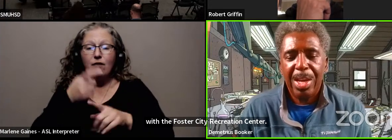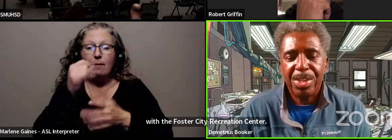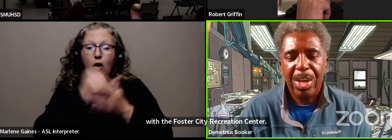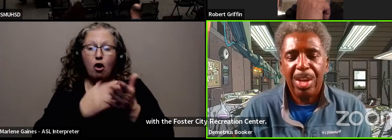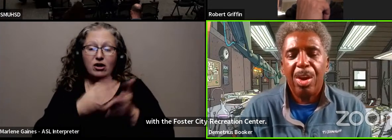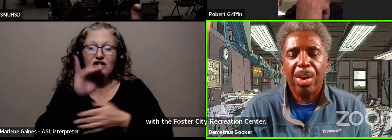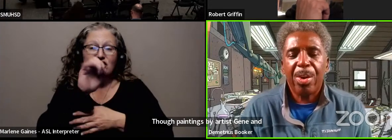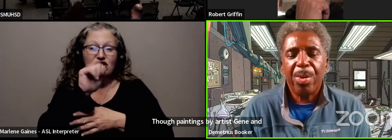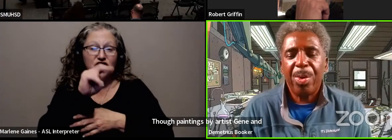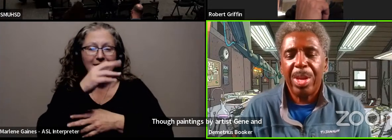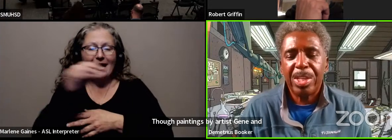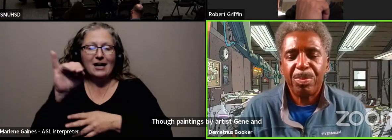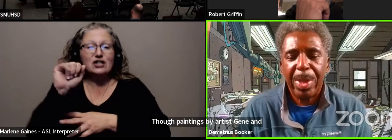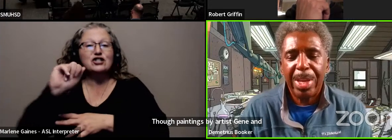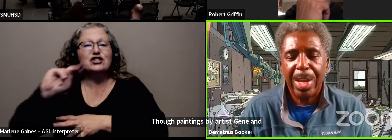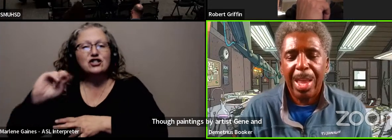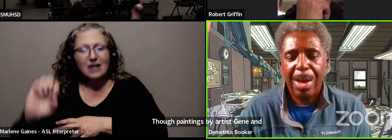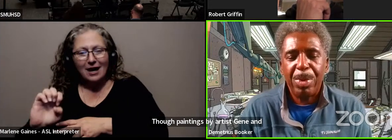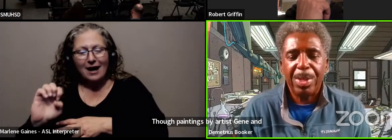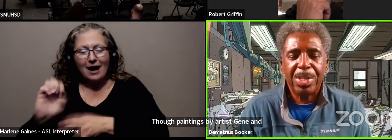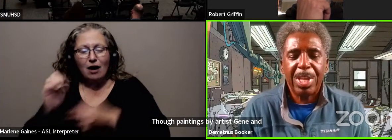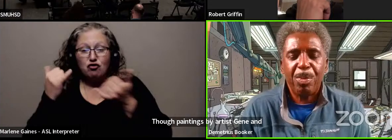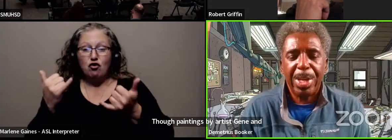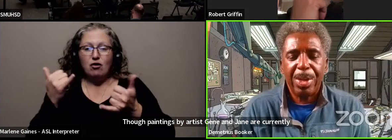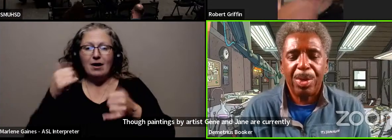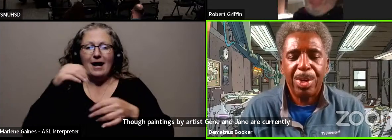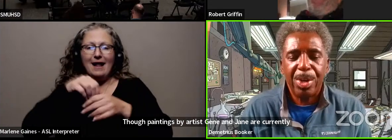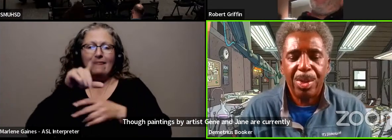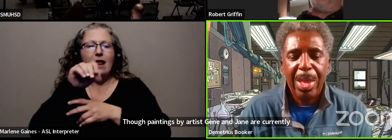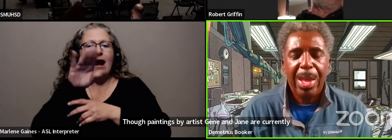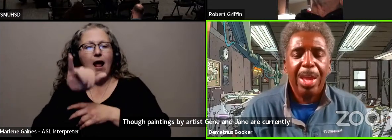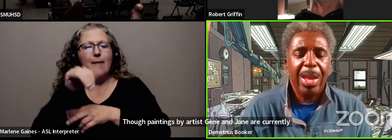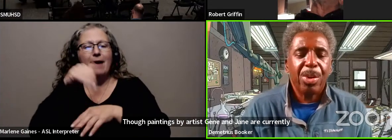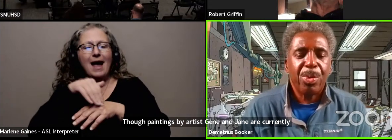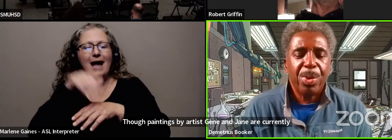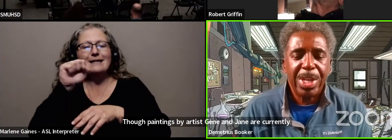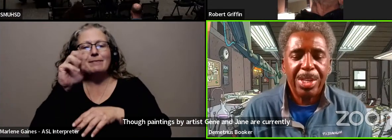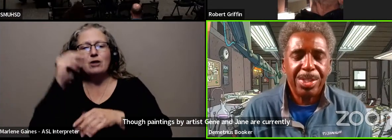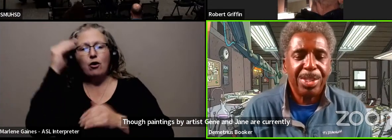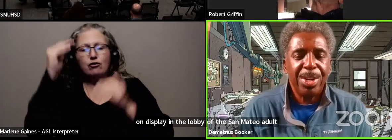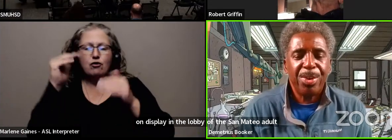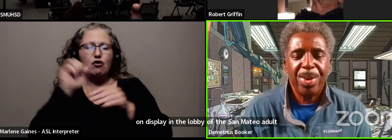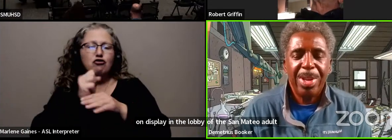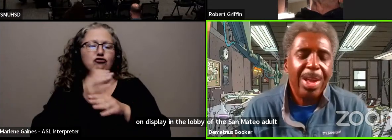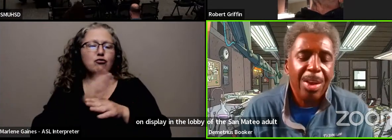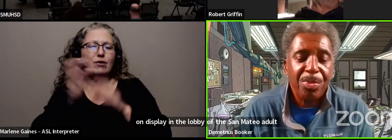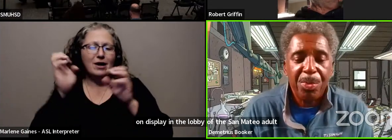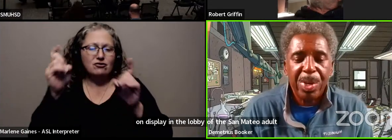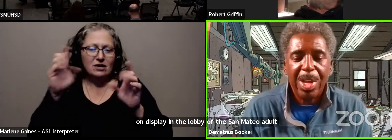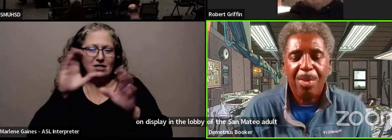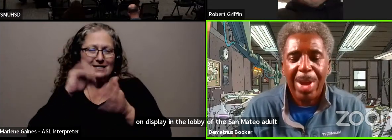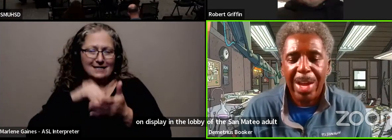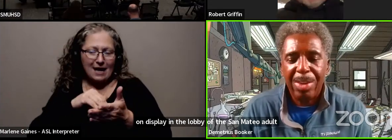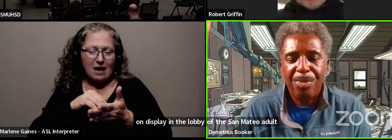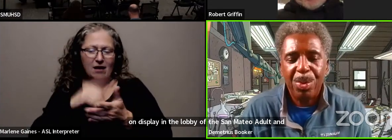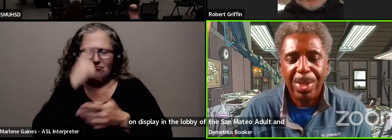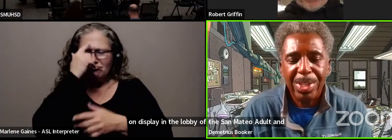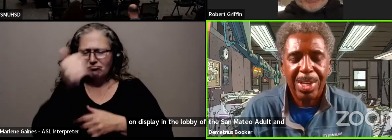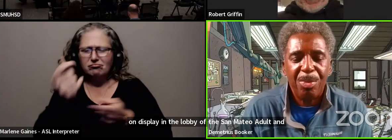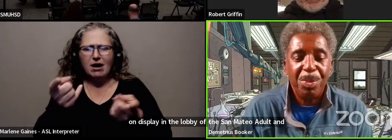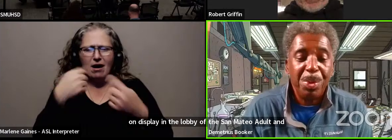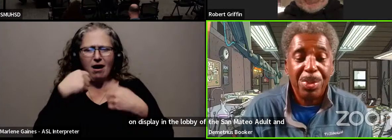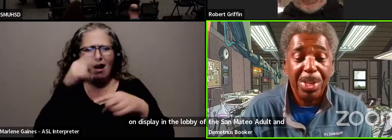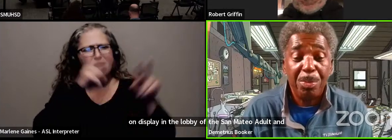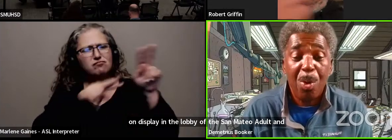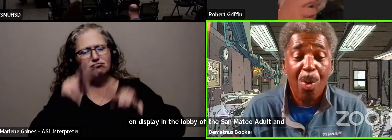and Jane are currently on display in the lobby of the San Mateo Adult and Career Education Center. Feel free to come by and view